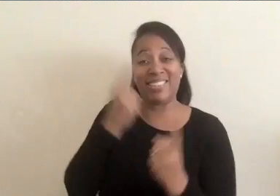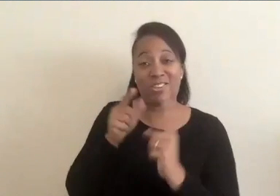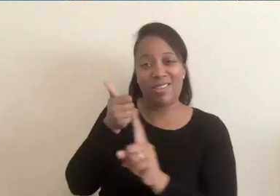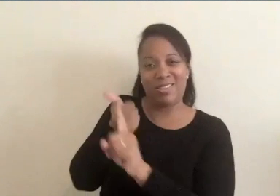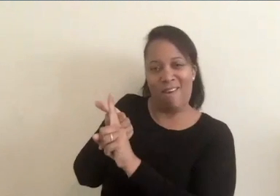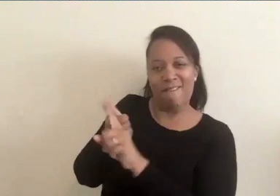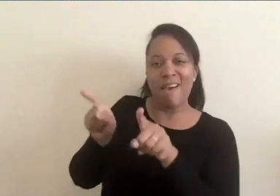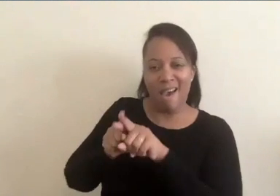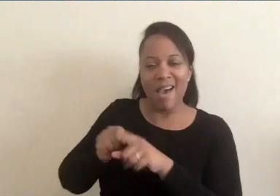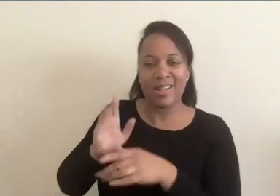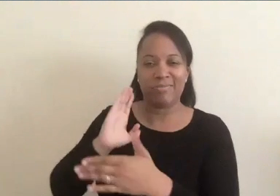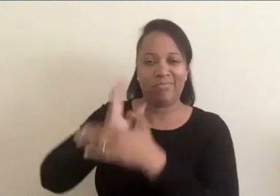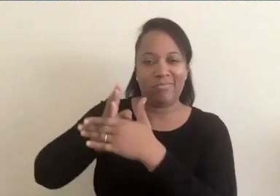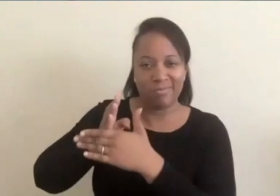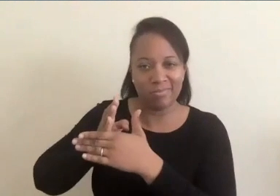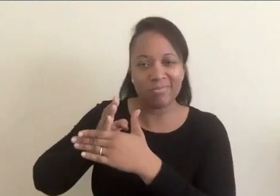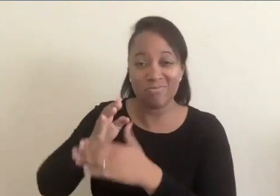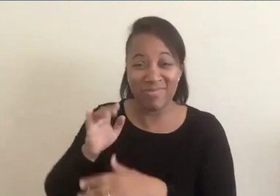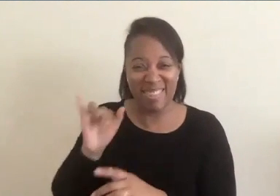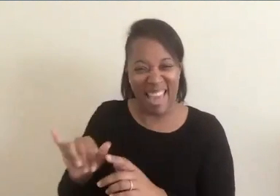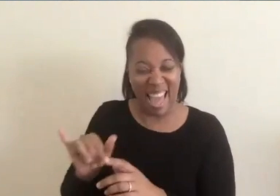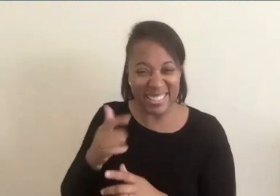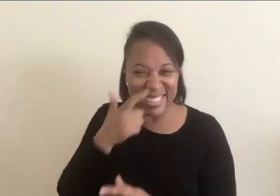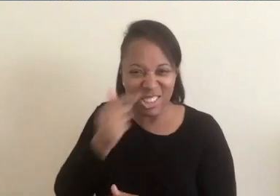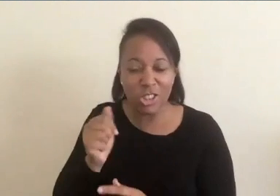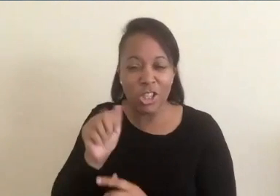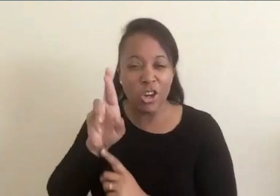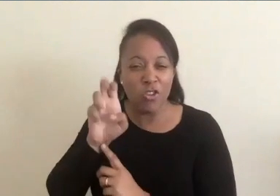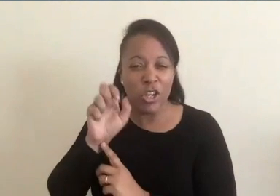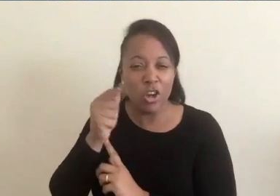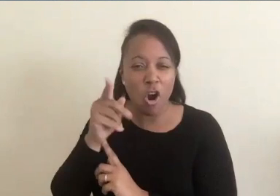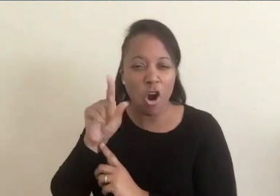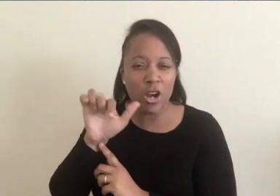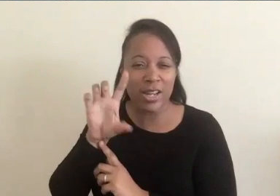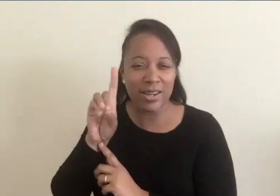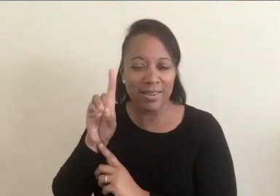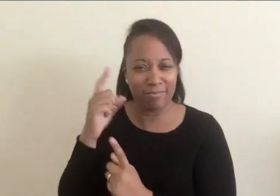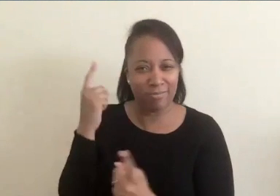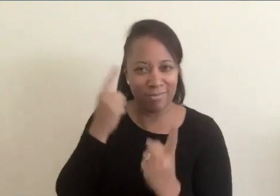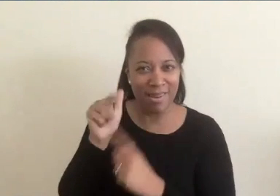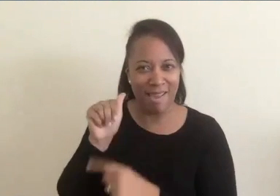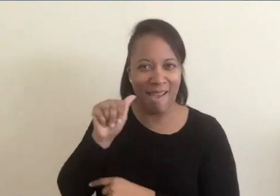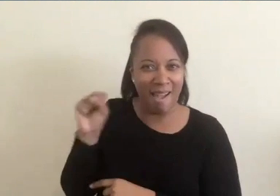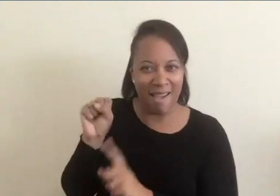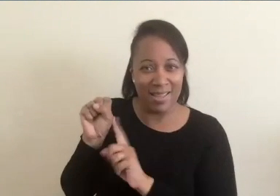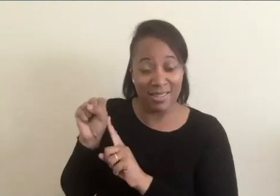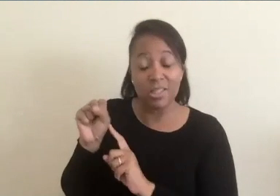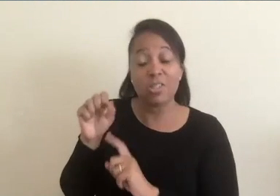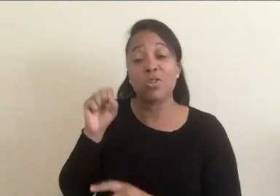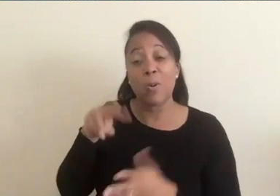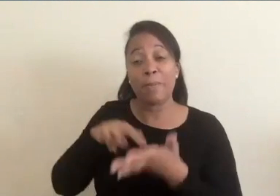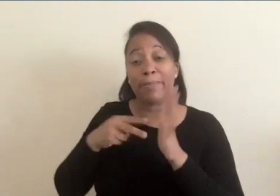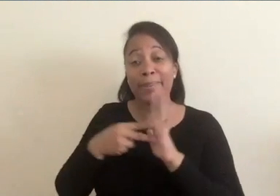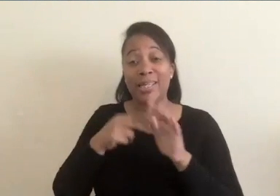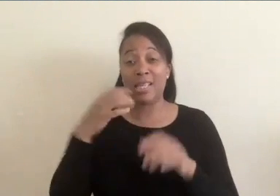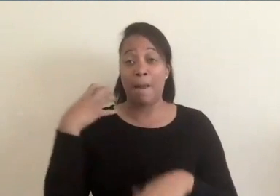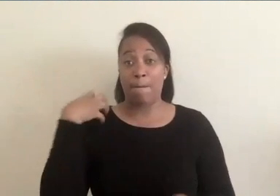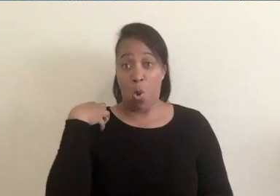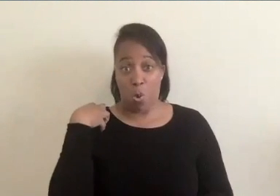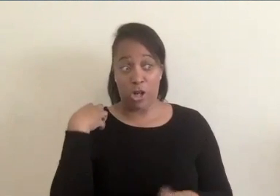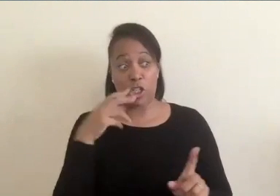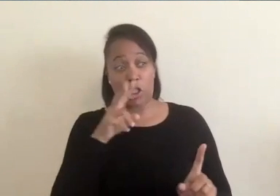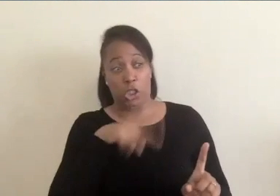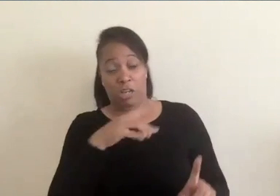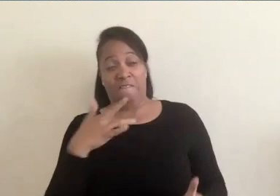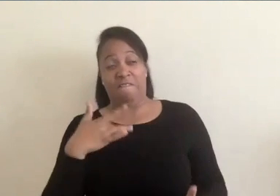an impairment. That's an interesting one, right? Regarded as. That means that if an employer believes that